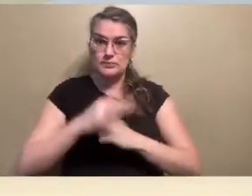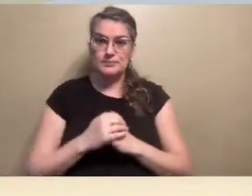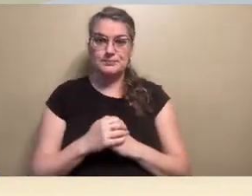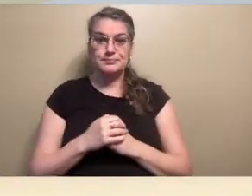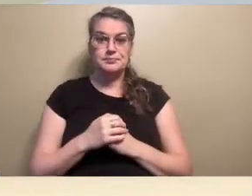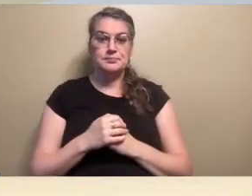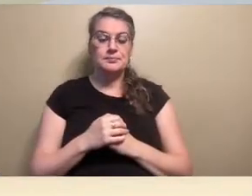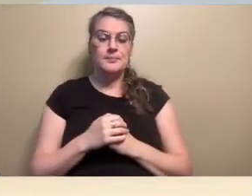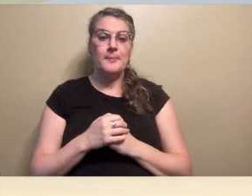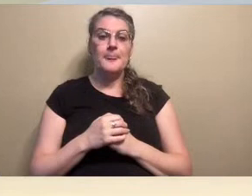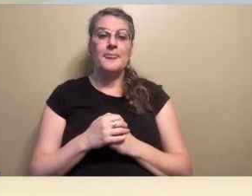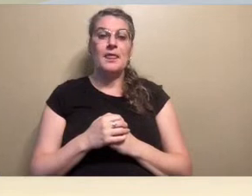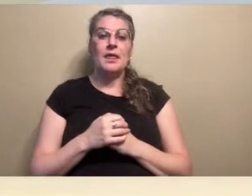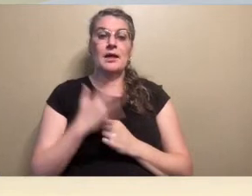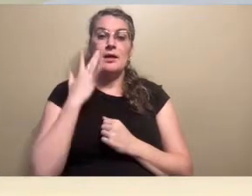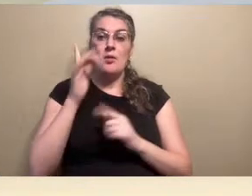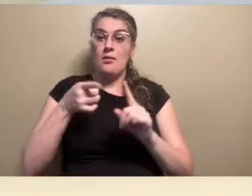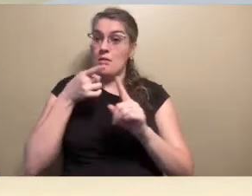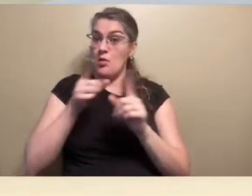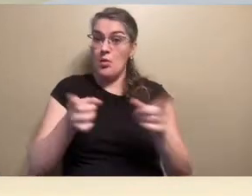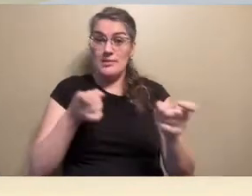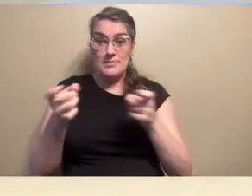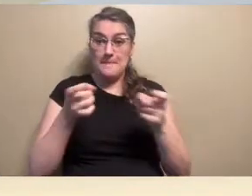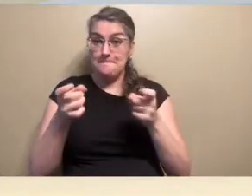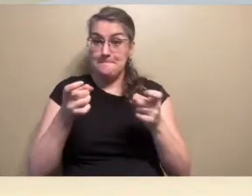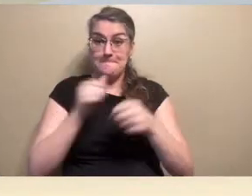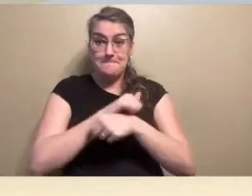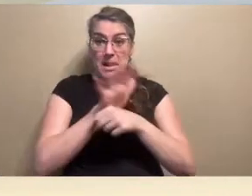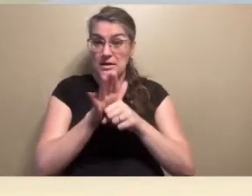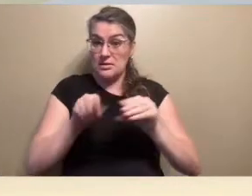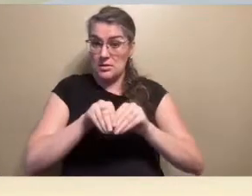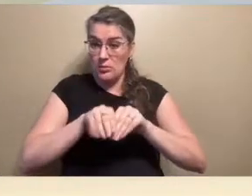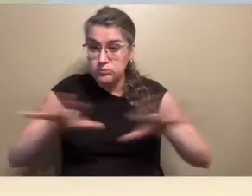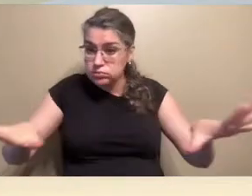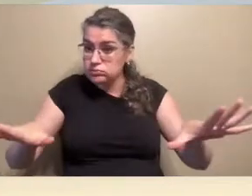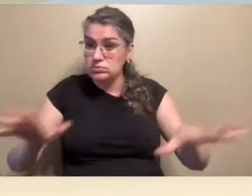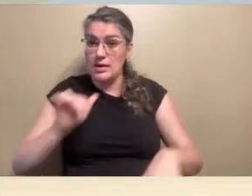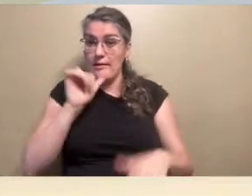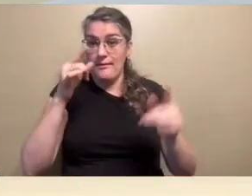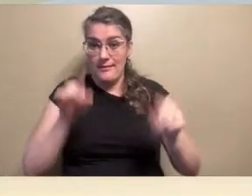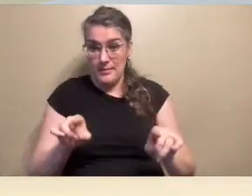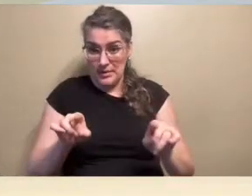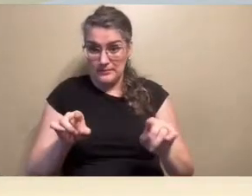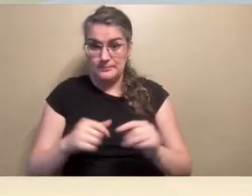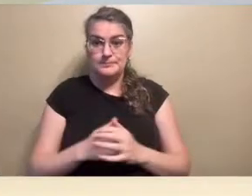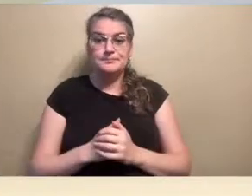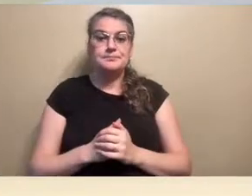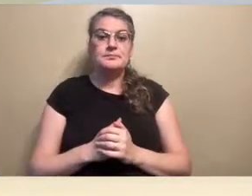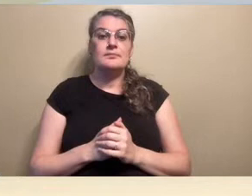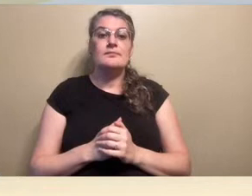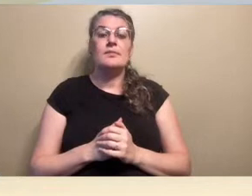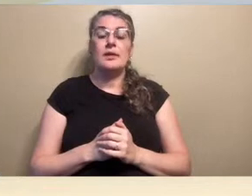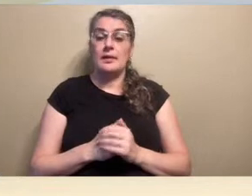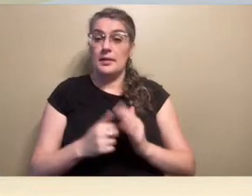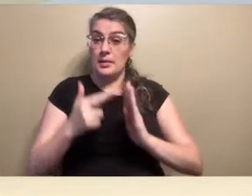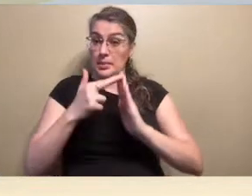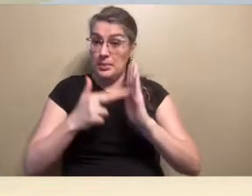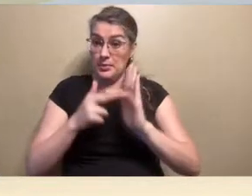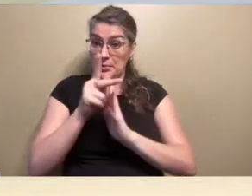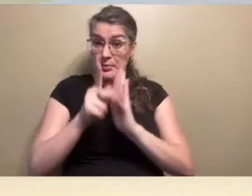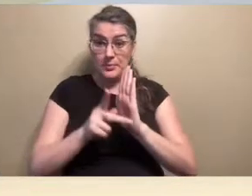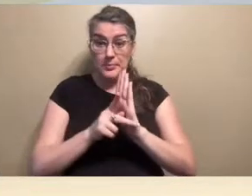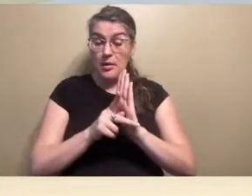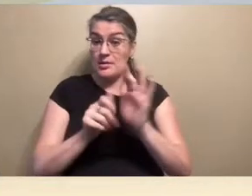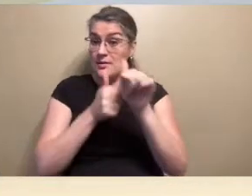management and control of COVID-19 in PEI are available on the provincial website. These guidelines are consistent with national